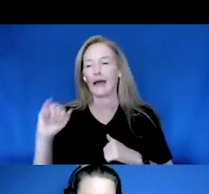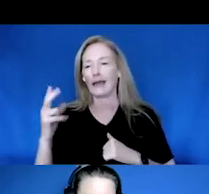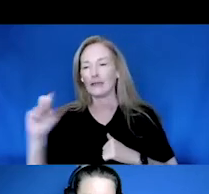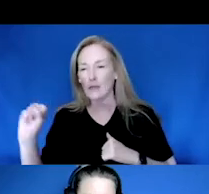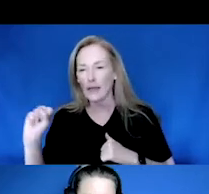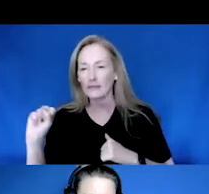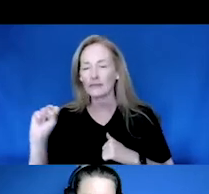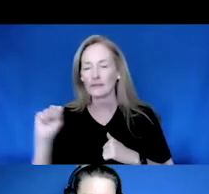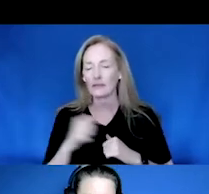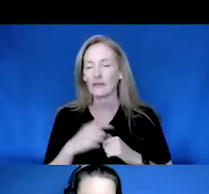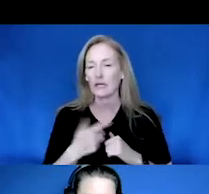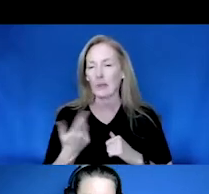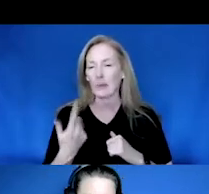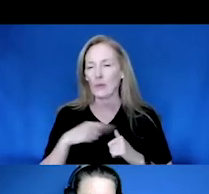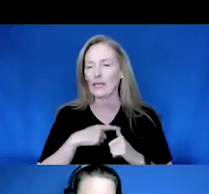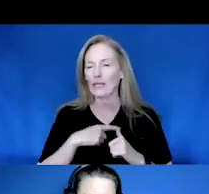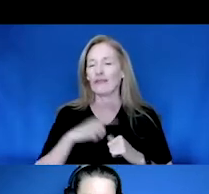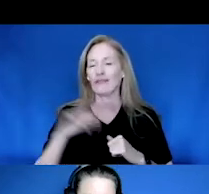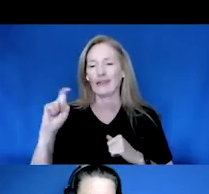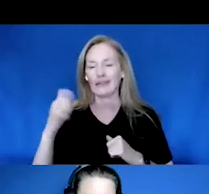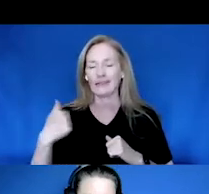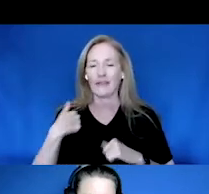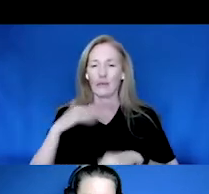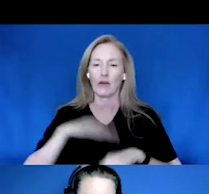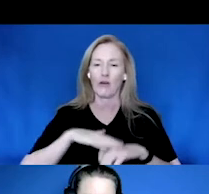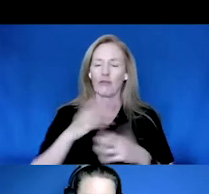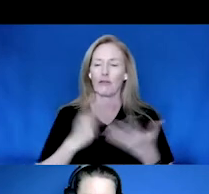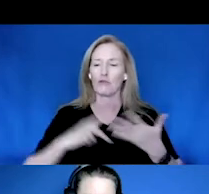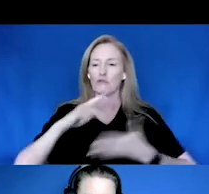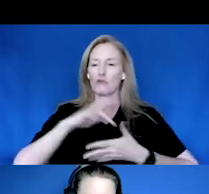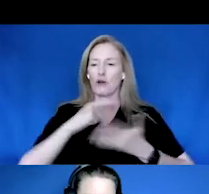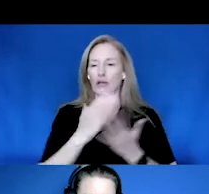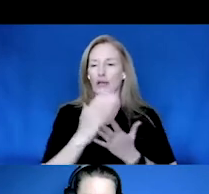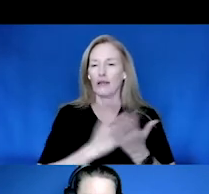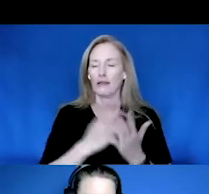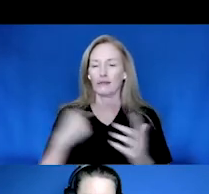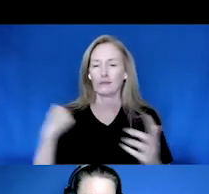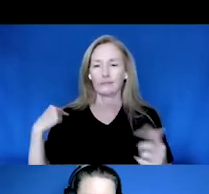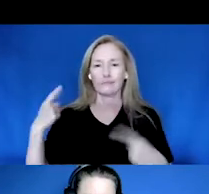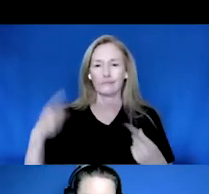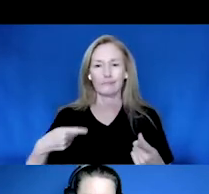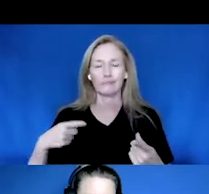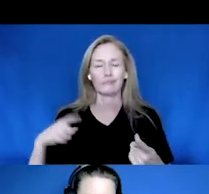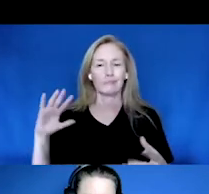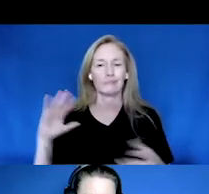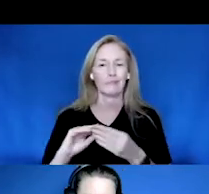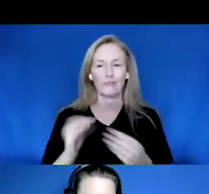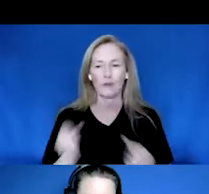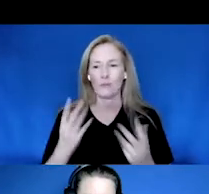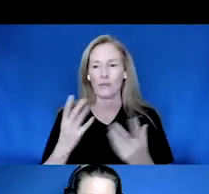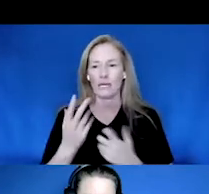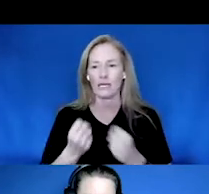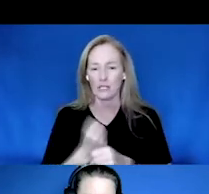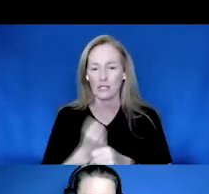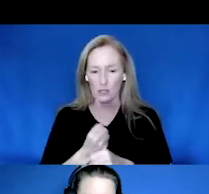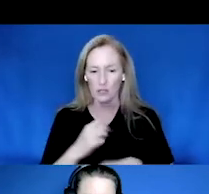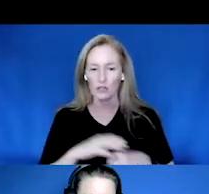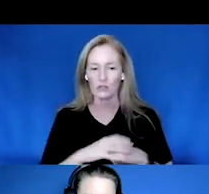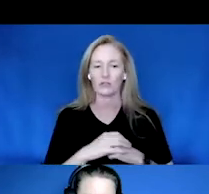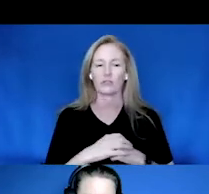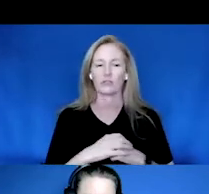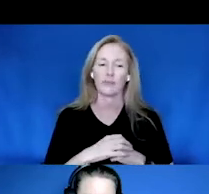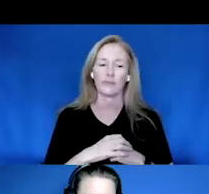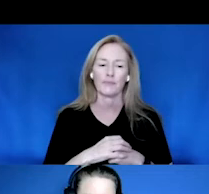that priority list for many years. Also, another facility that's on that priority list where they